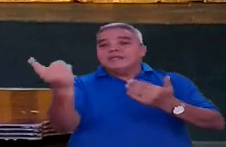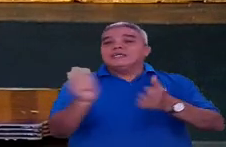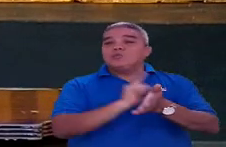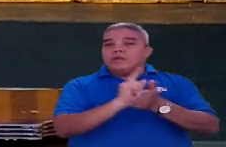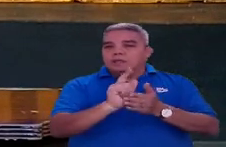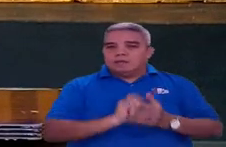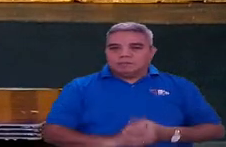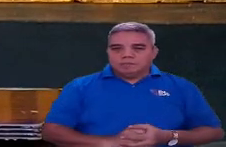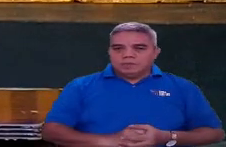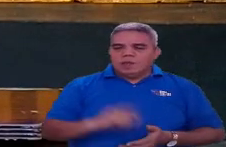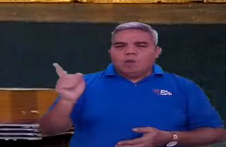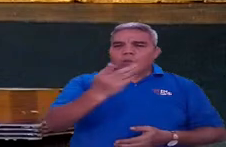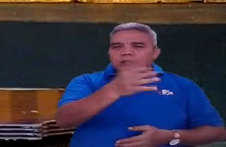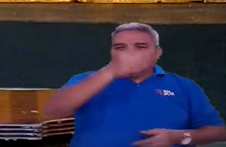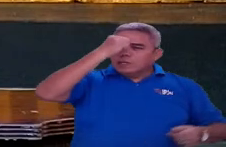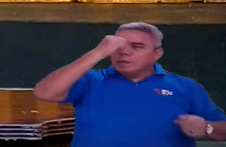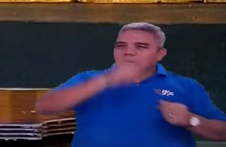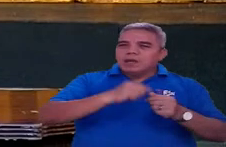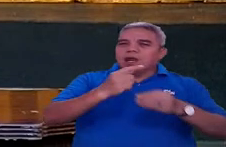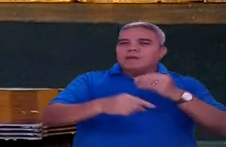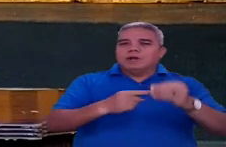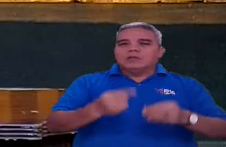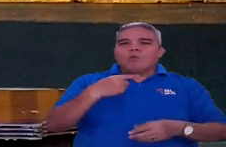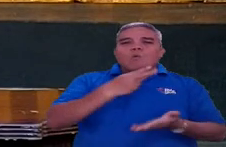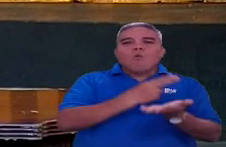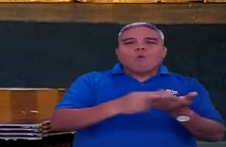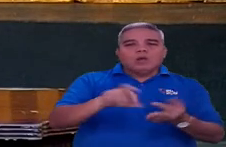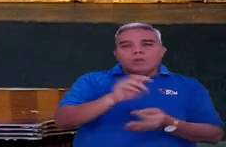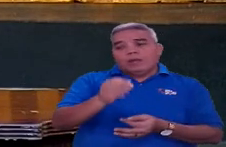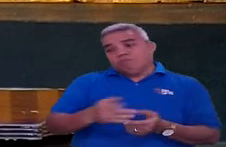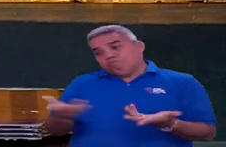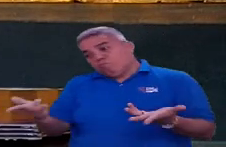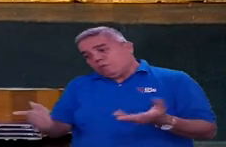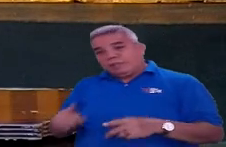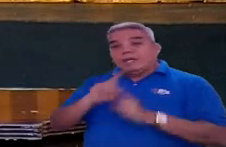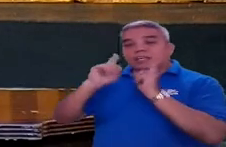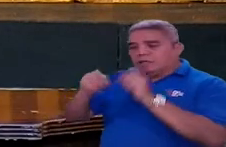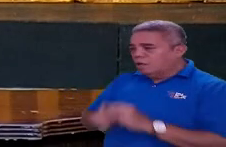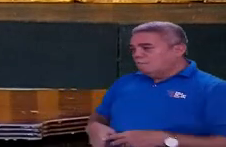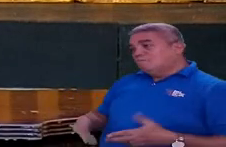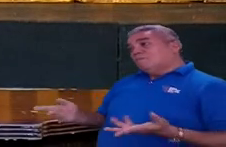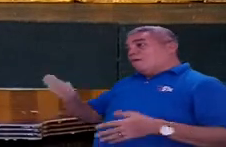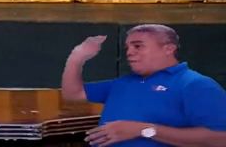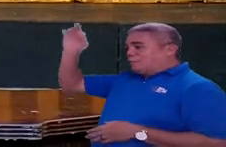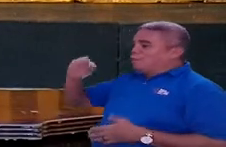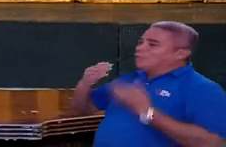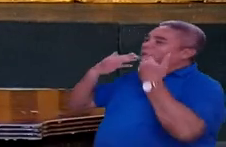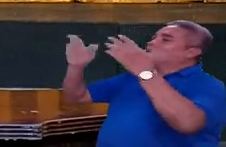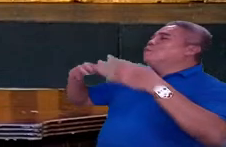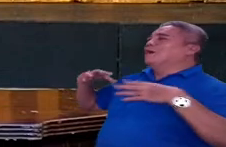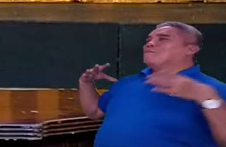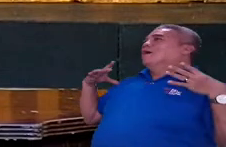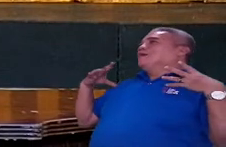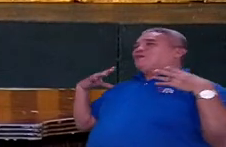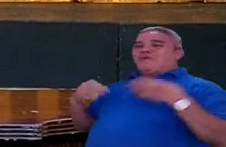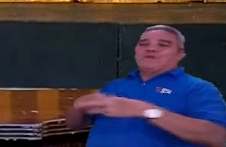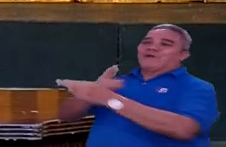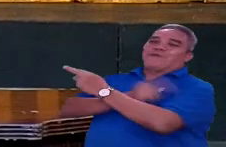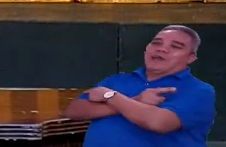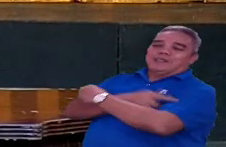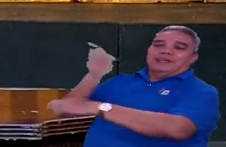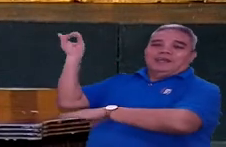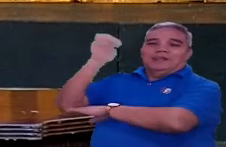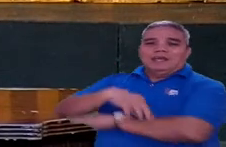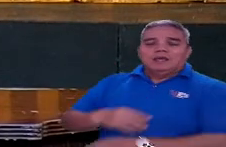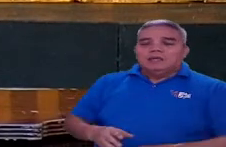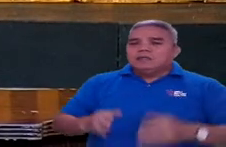week? What can you remember about Holy Week?" They said, "Well, Pastor, salamat, makabakasyon mi, we have rest day, you know."